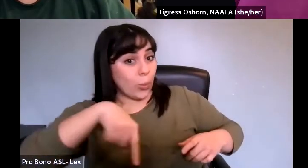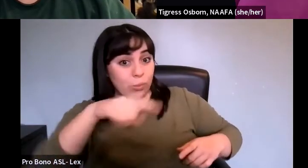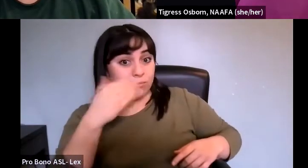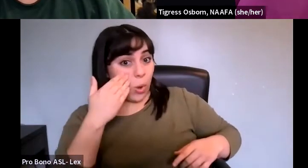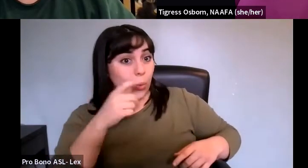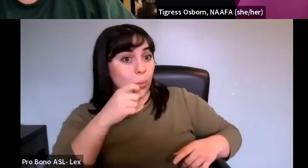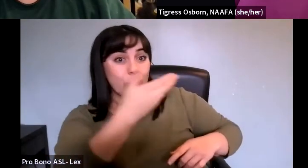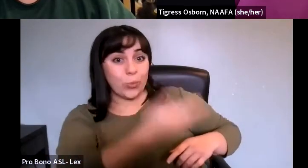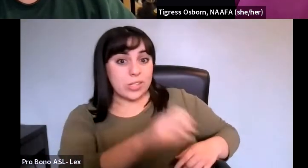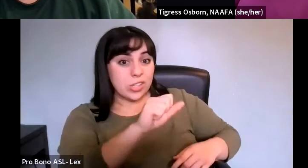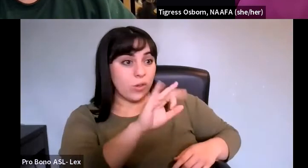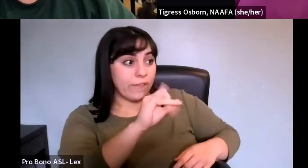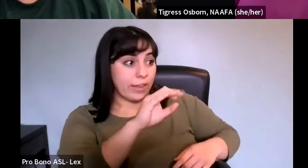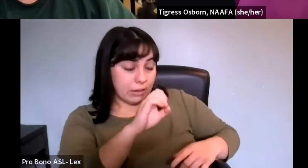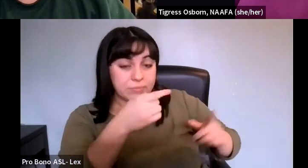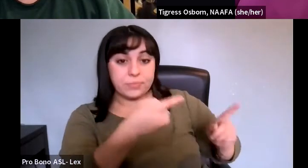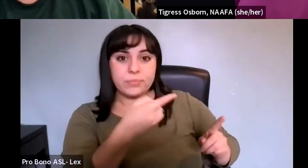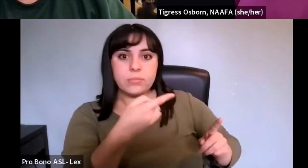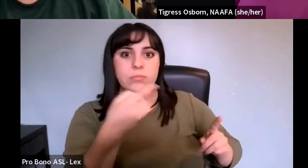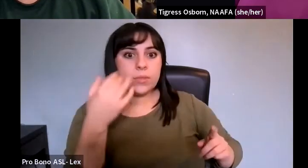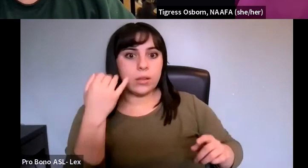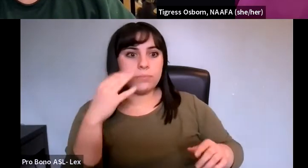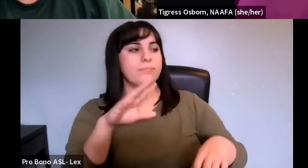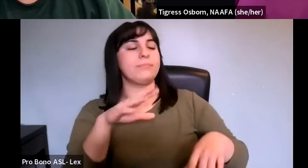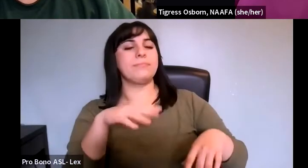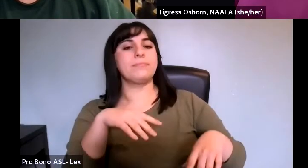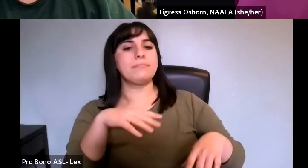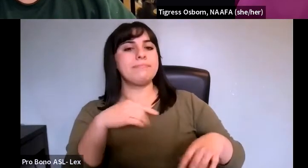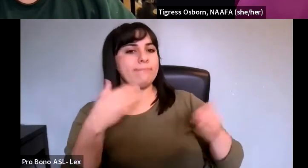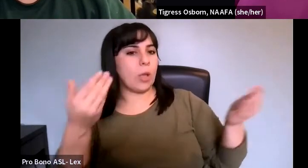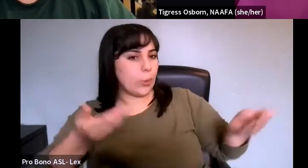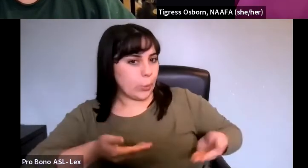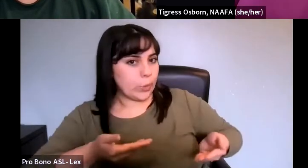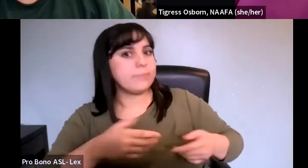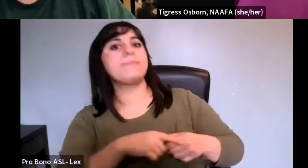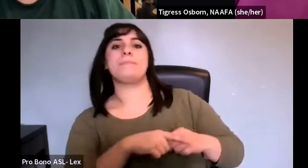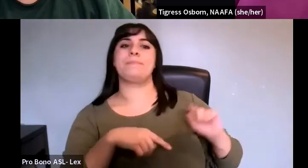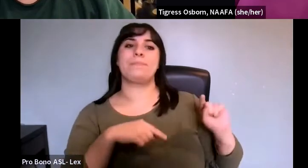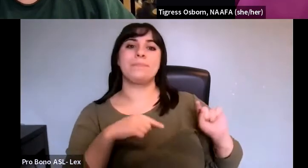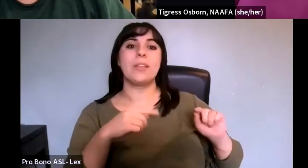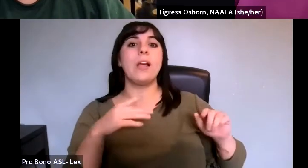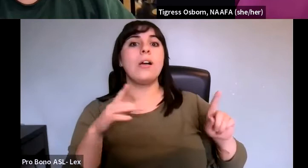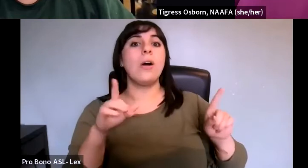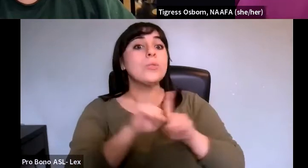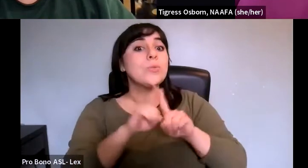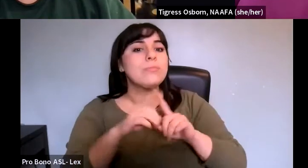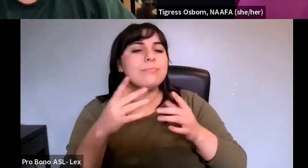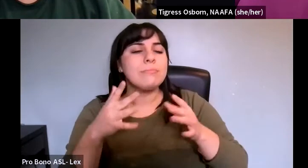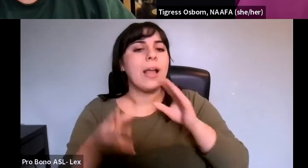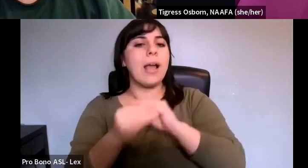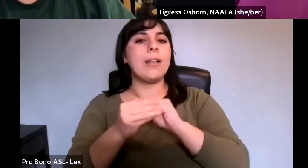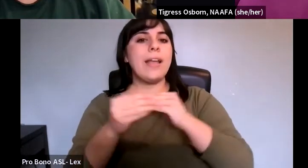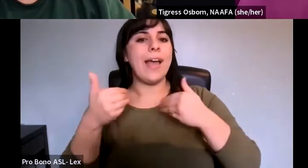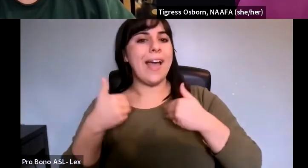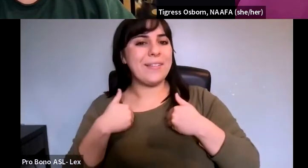course, if you're watching this video or you're joining us live, we have fabulous interpreting today from the folks at